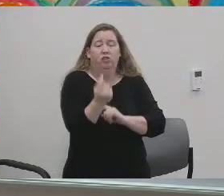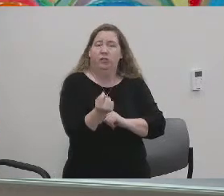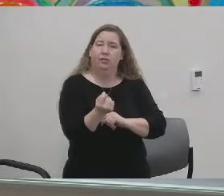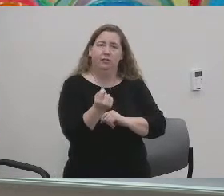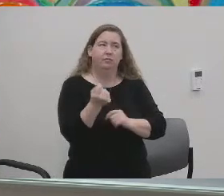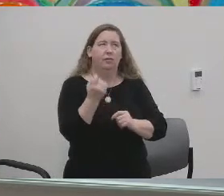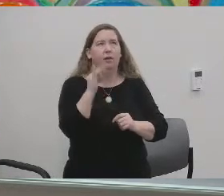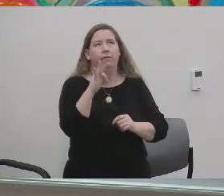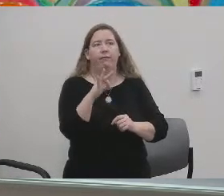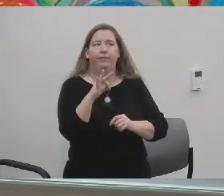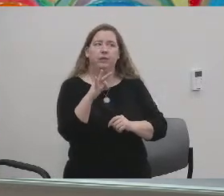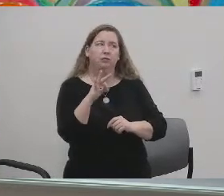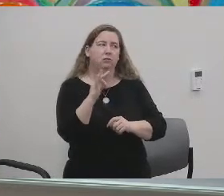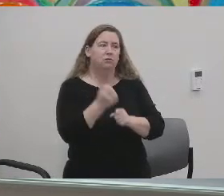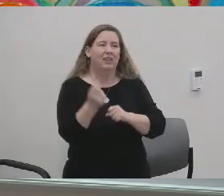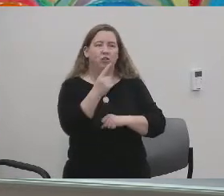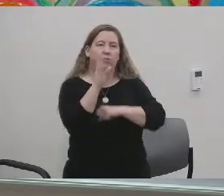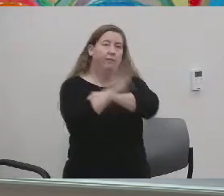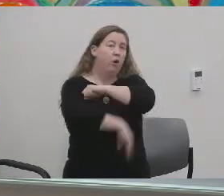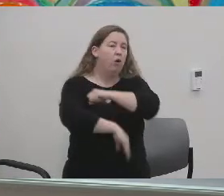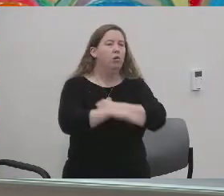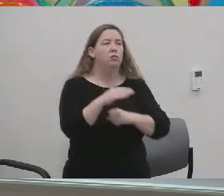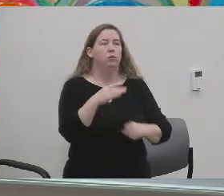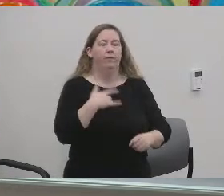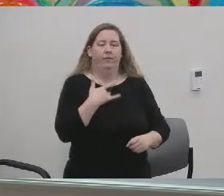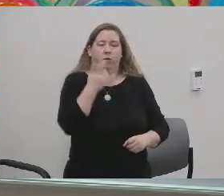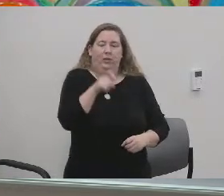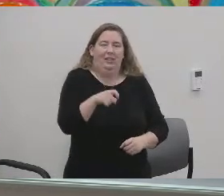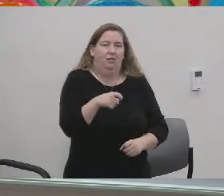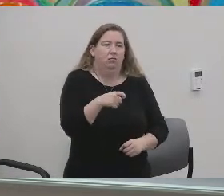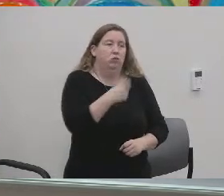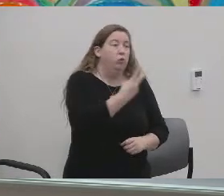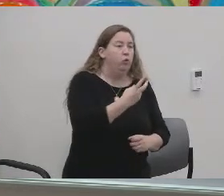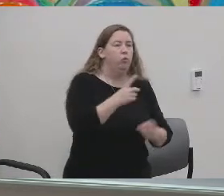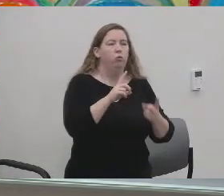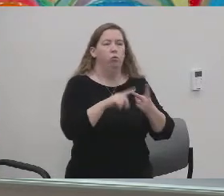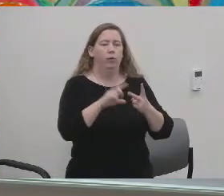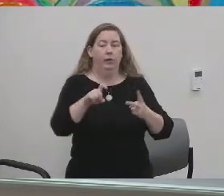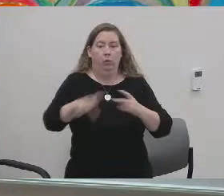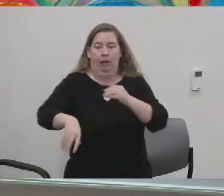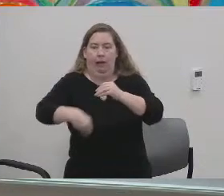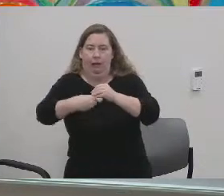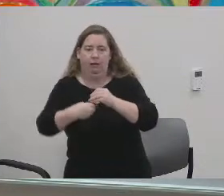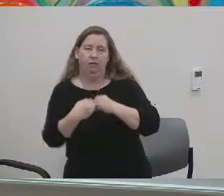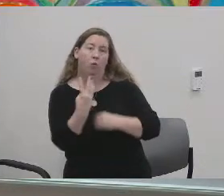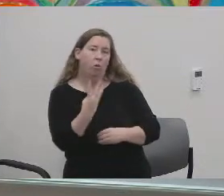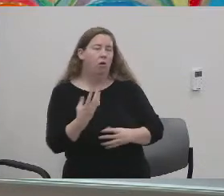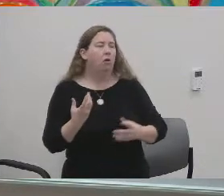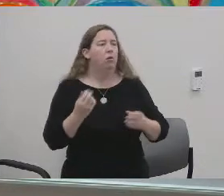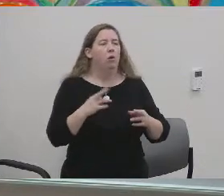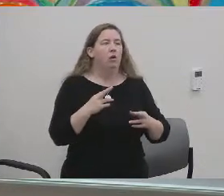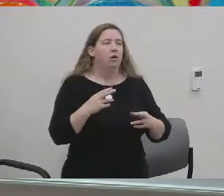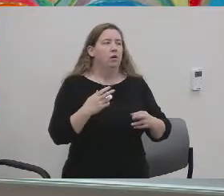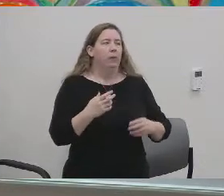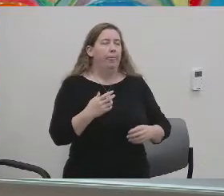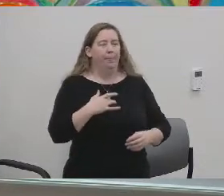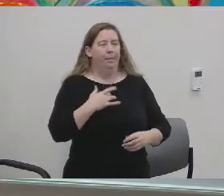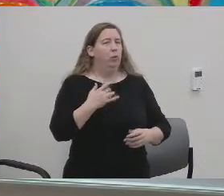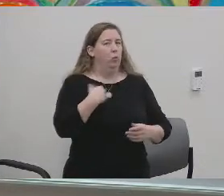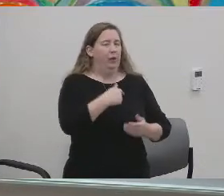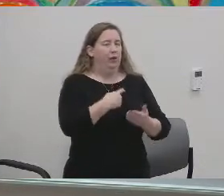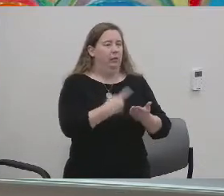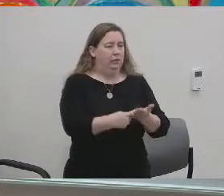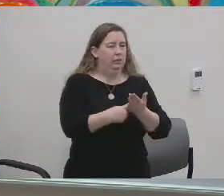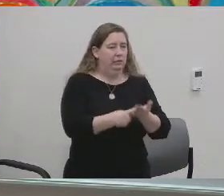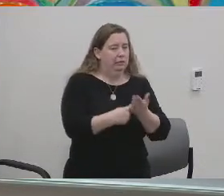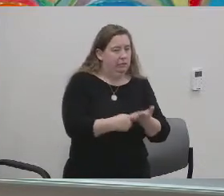fall that we need 4 or we only need 2. my hesitation with 2, we debated. We really thought,